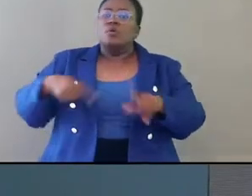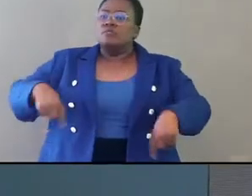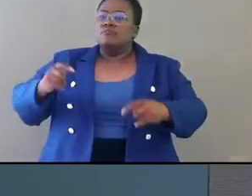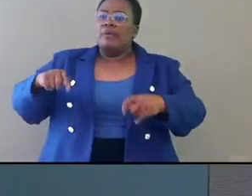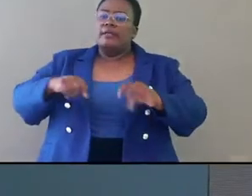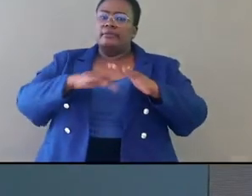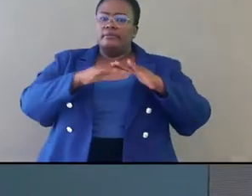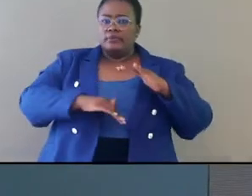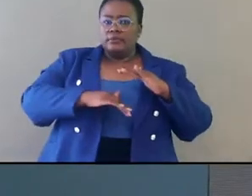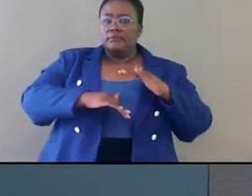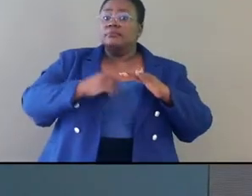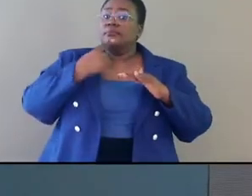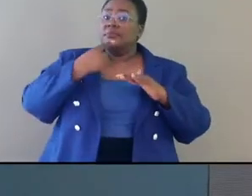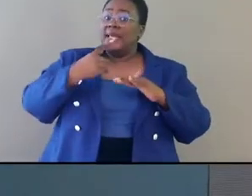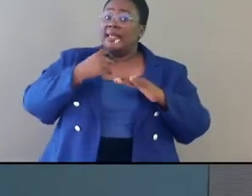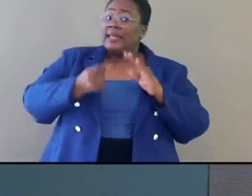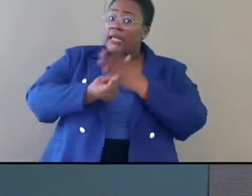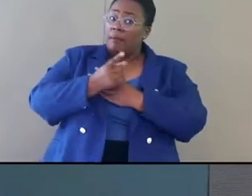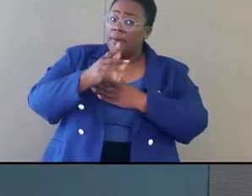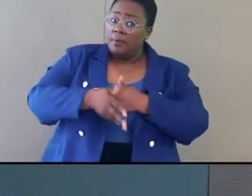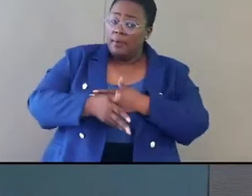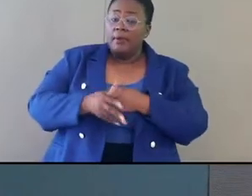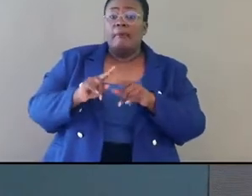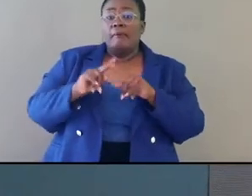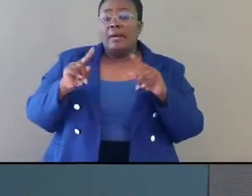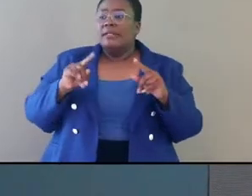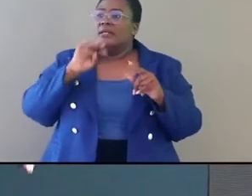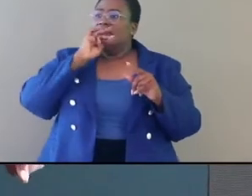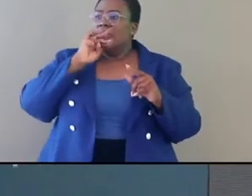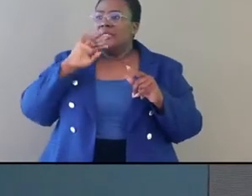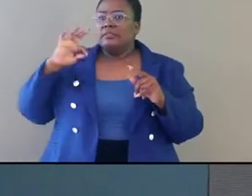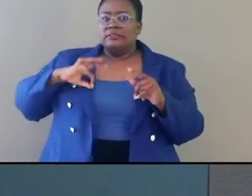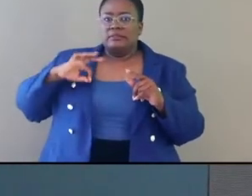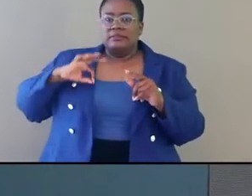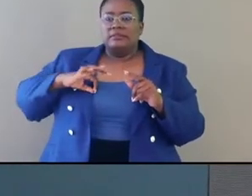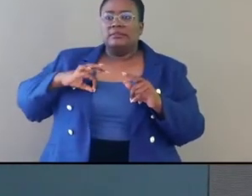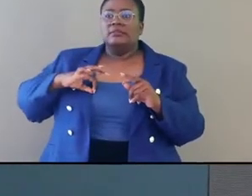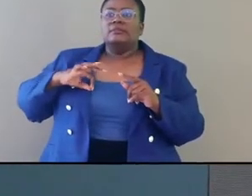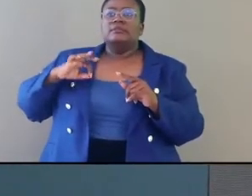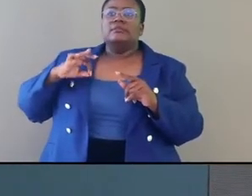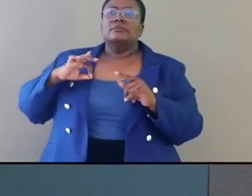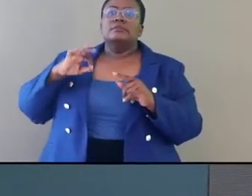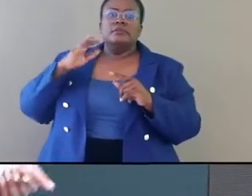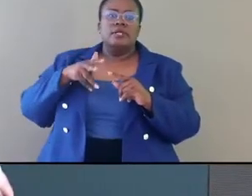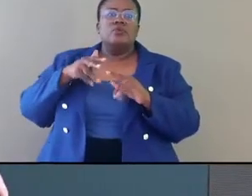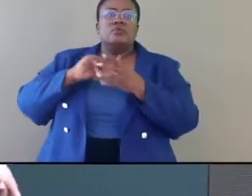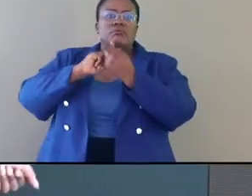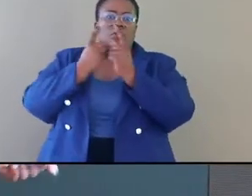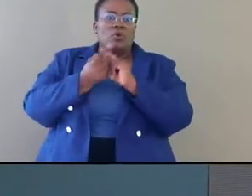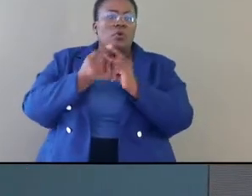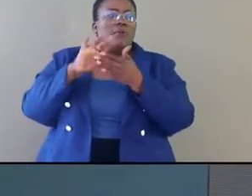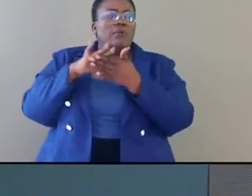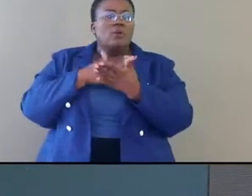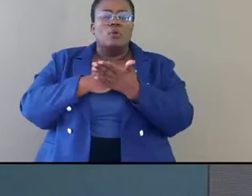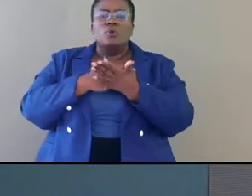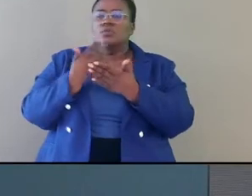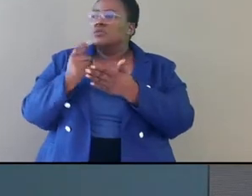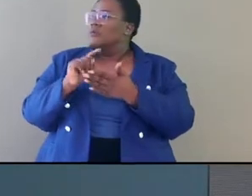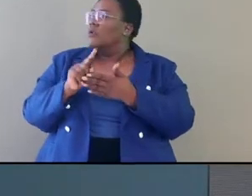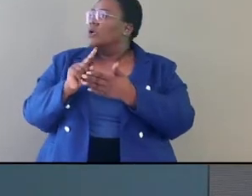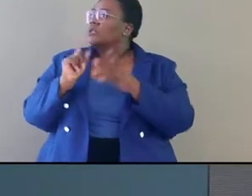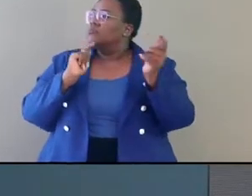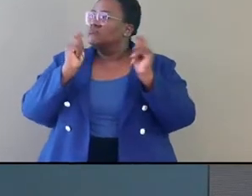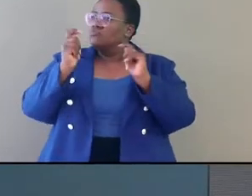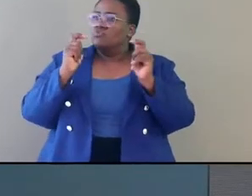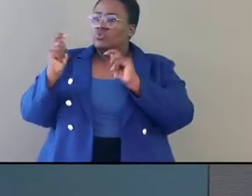saying it will happen but if it does the compensation of employees will be a result of the stringent reforms that are taking place so you see there that